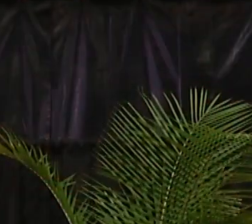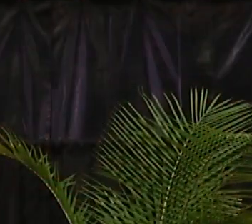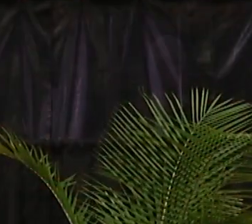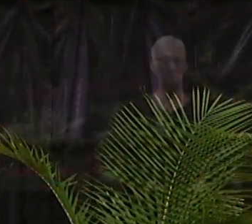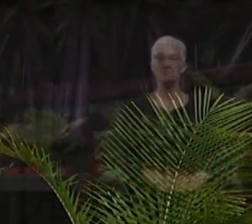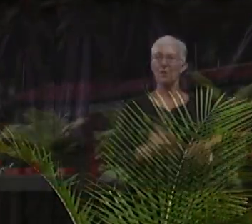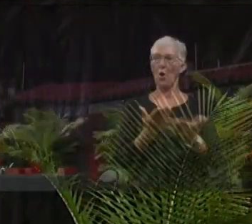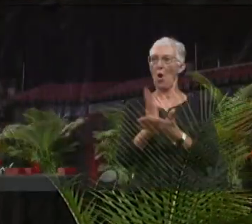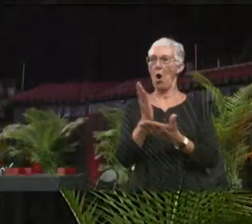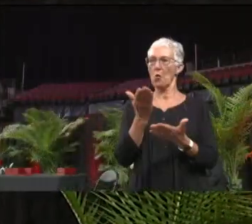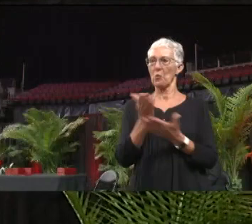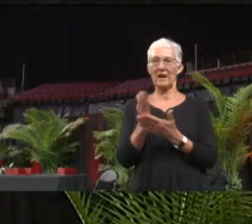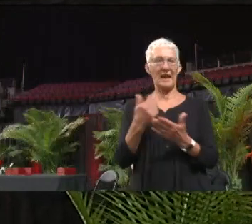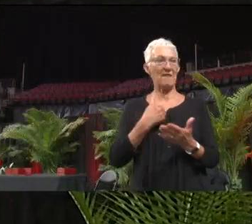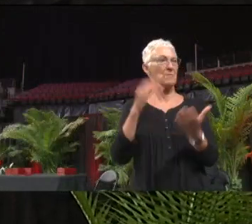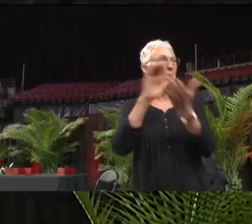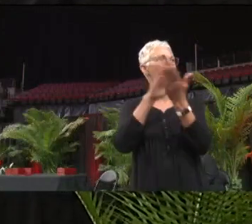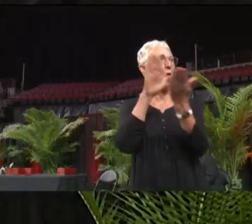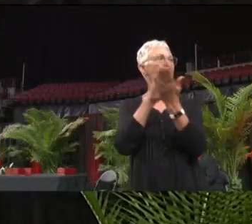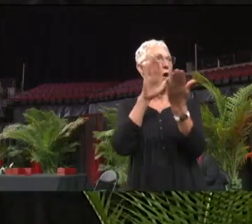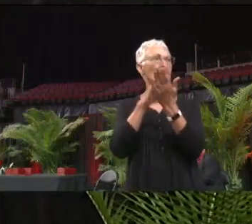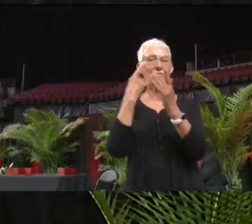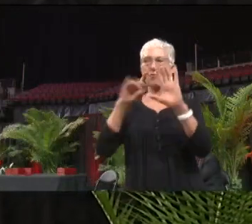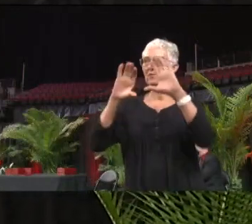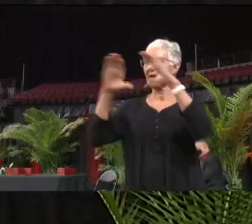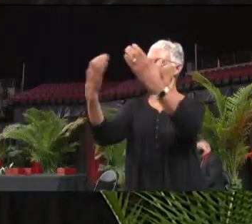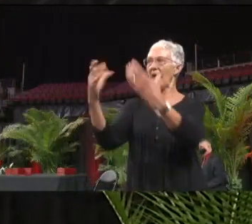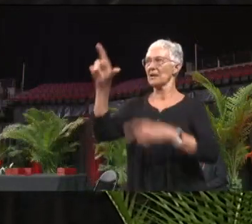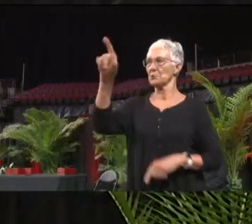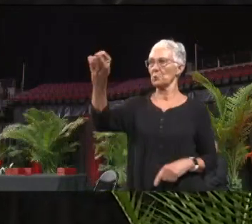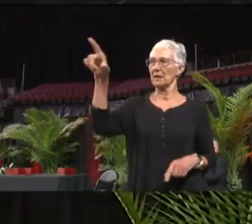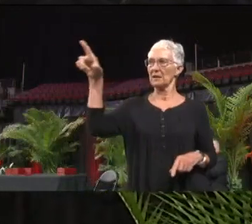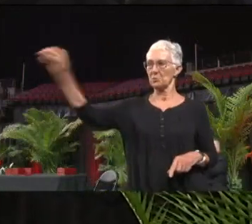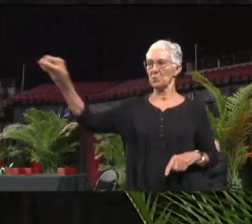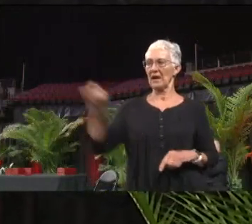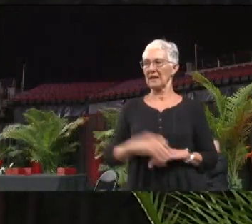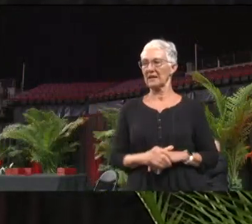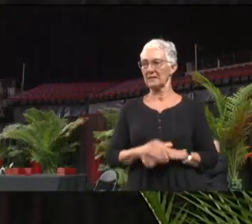All right, let's hear another round of applause for the class of 2020.